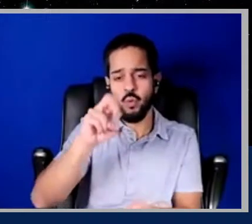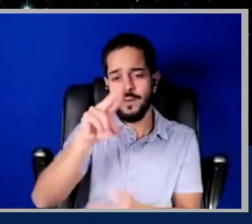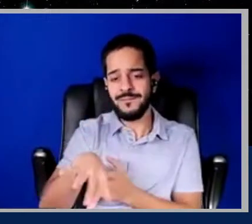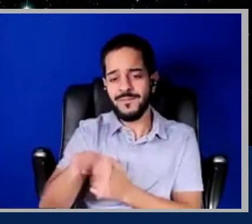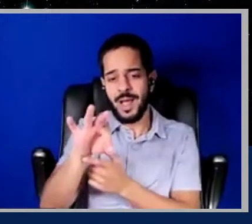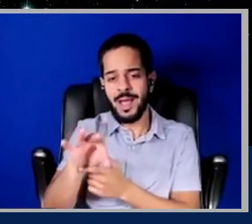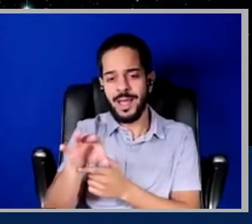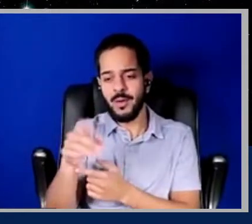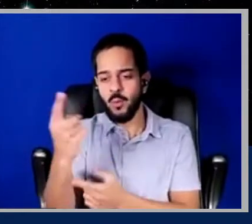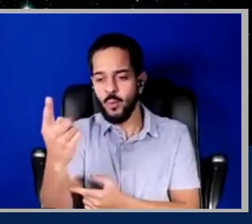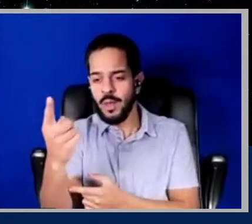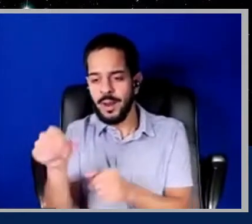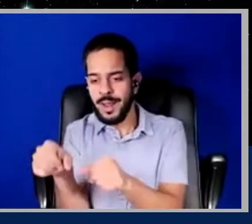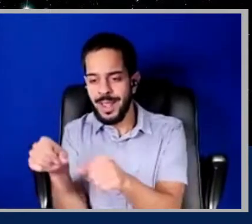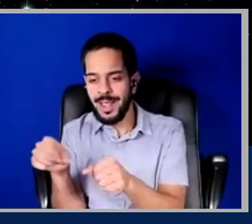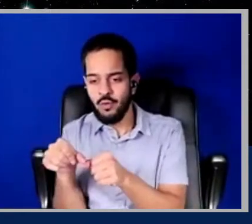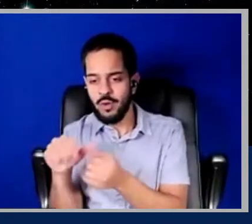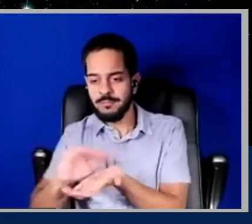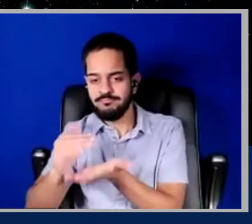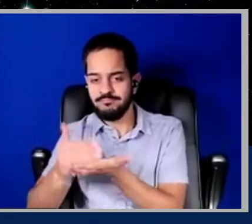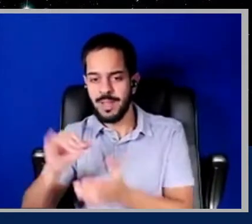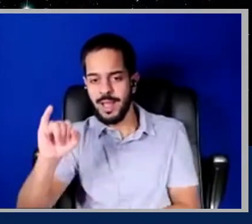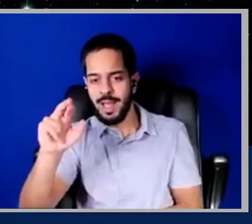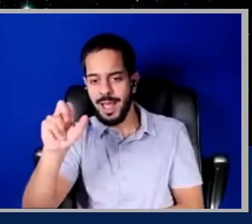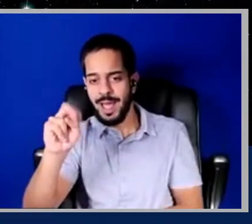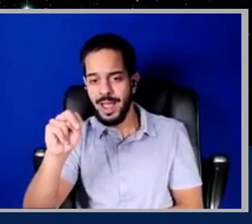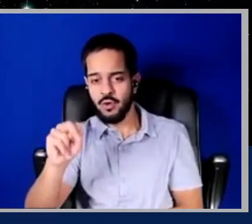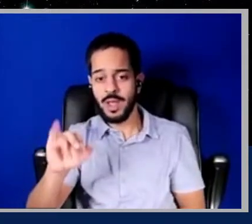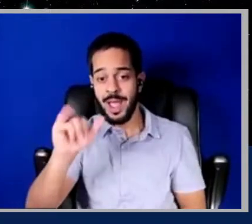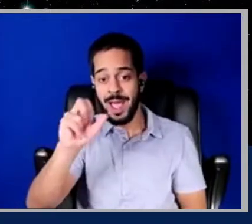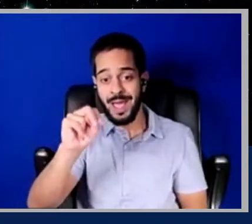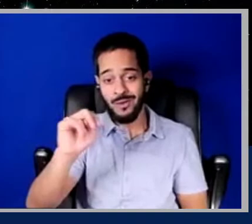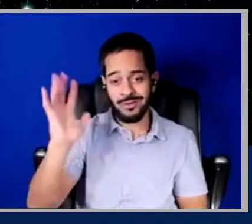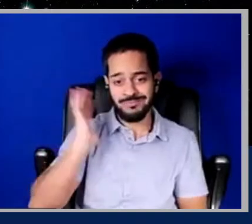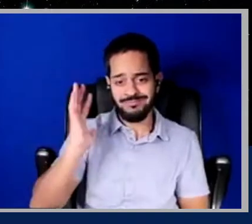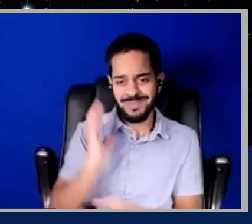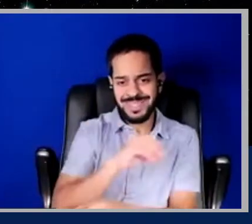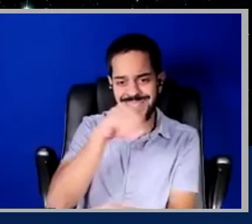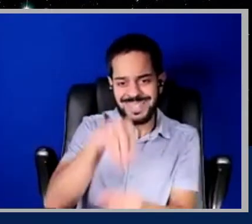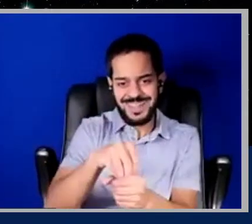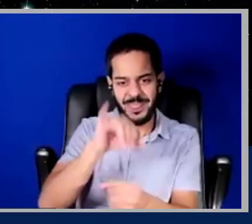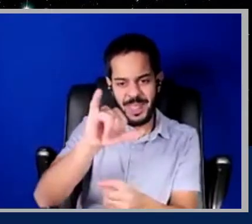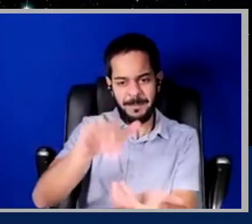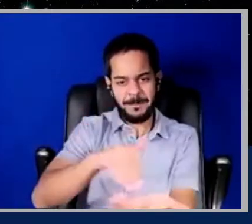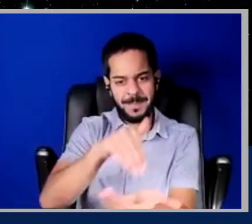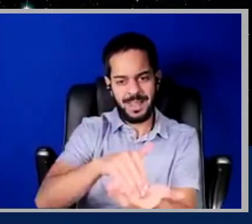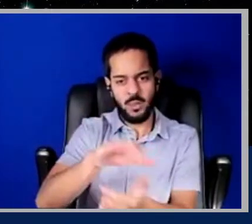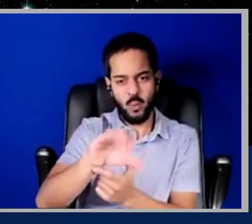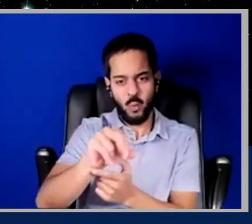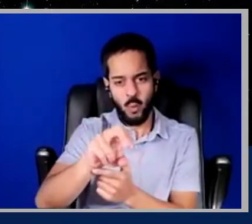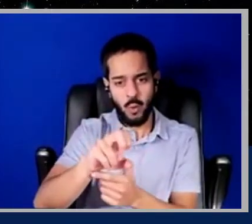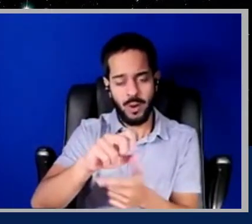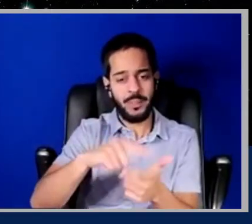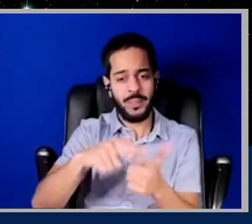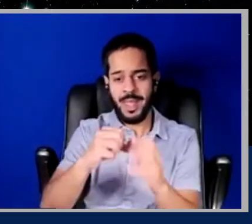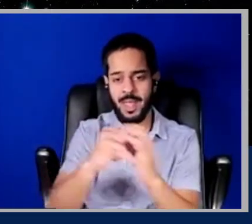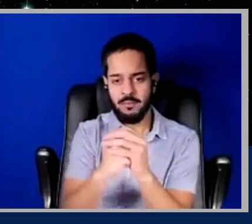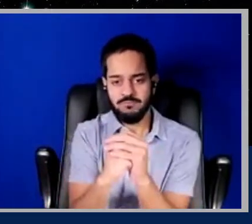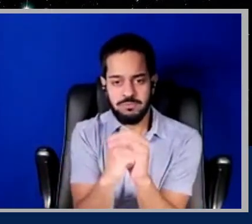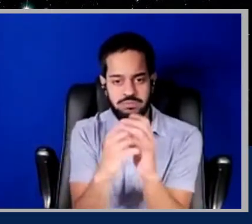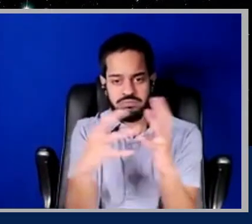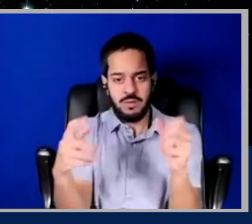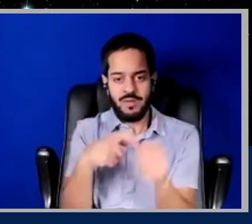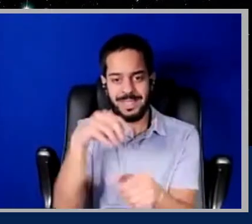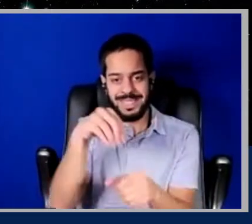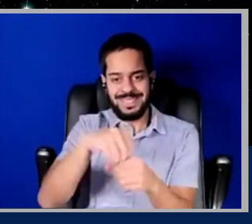out along the perimeter, right? And the iron used to be inside that core of the star. So a star like that essentially blows itself inside out. To